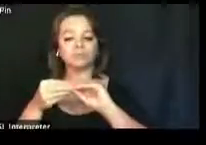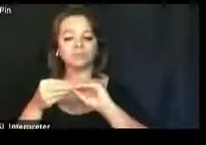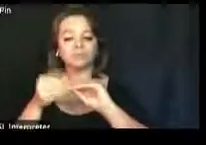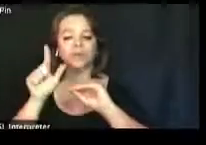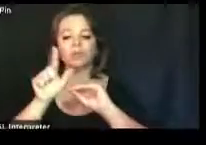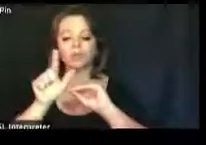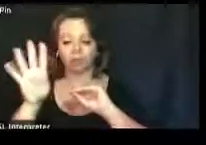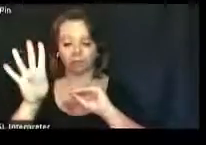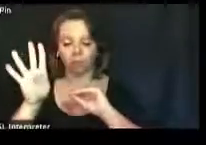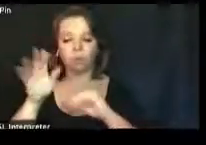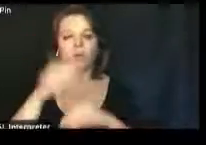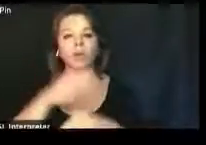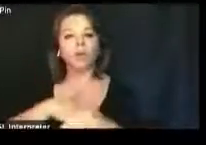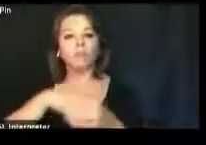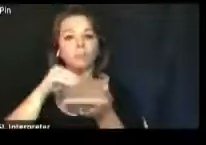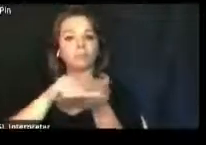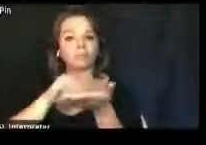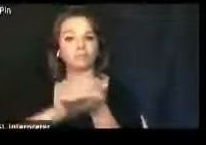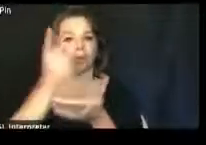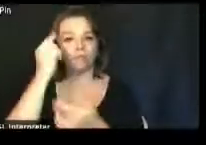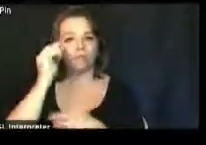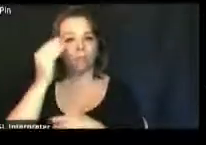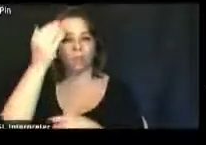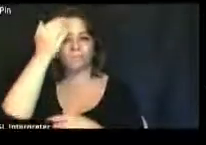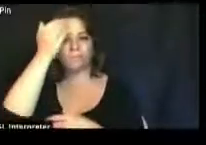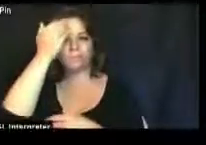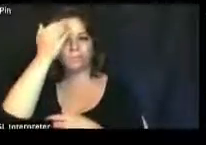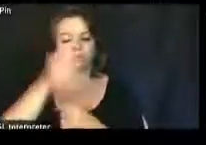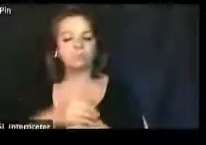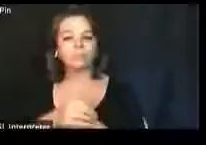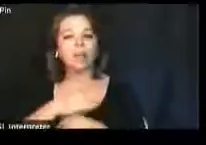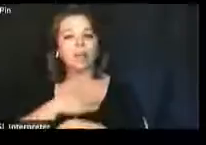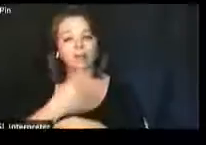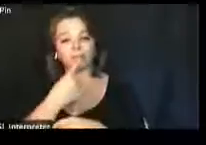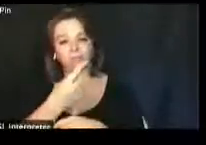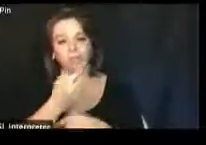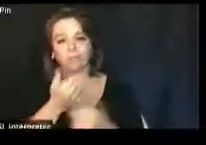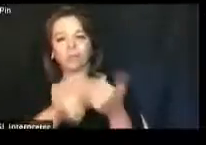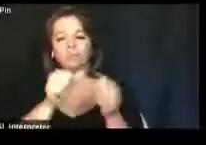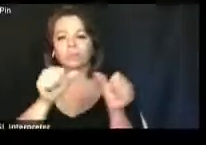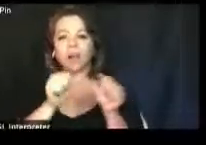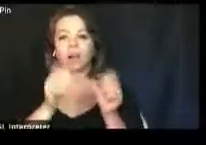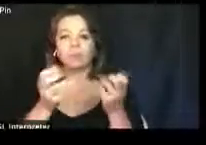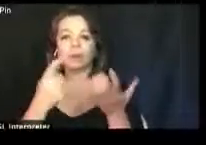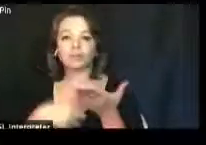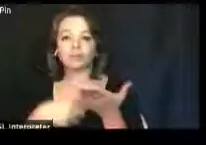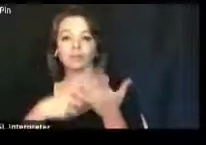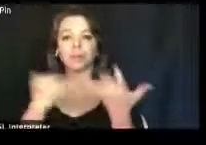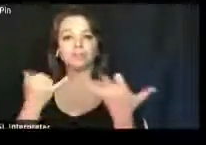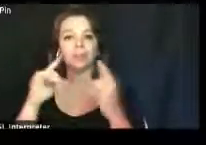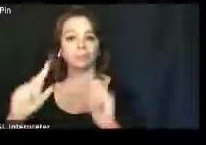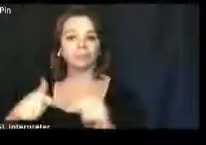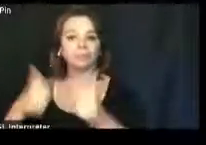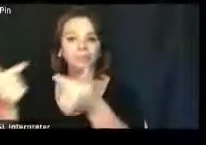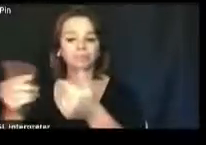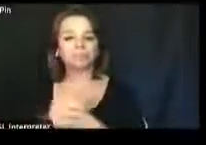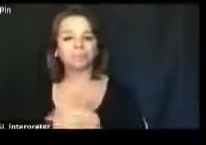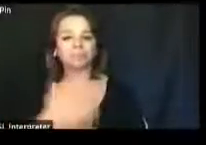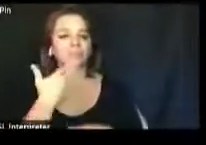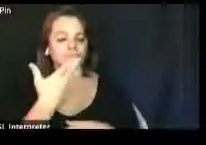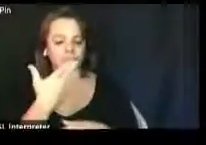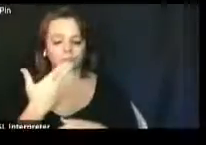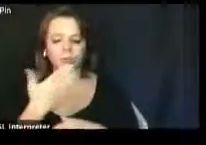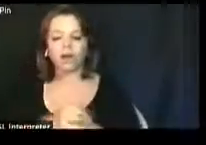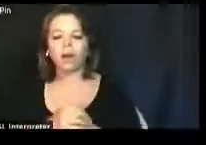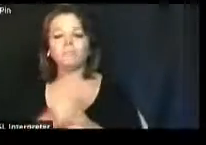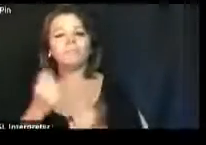24. If you'll please make note of that for future reference, and if you'll please let the mapper know what area you would like to discuss today, the floor is yours. Thank you, and I